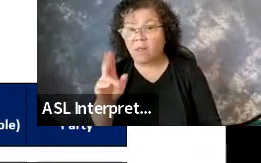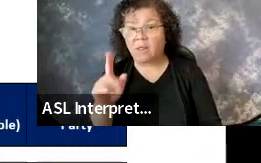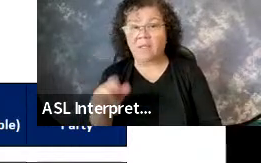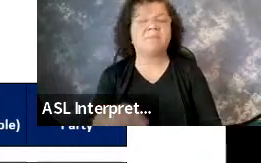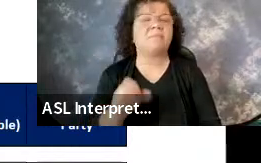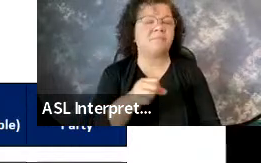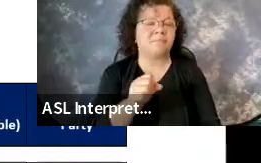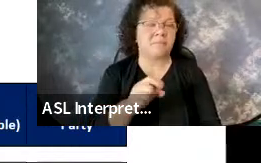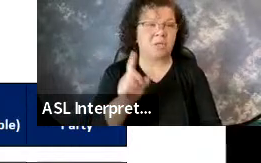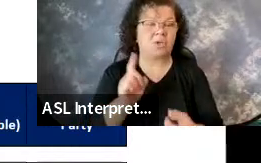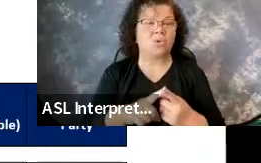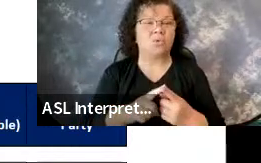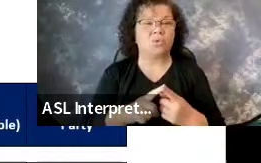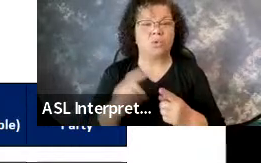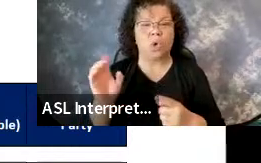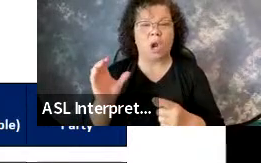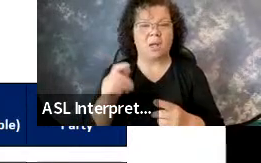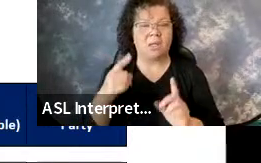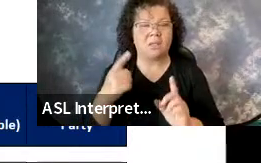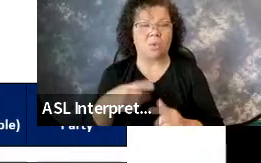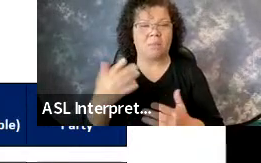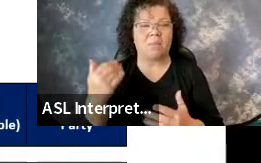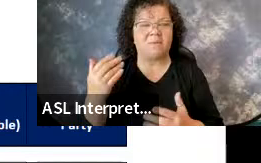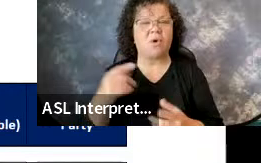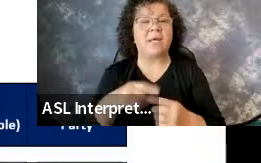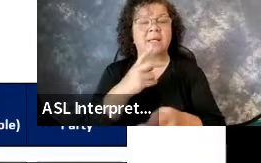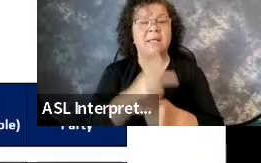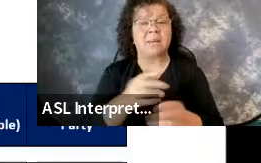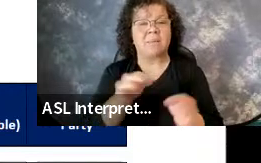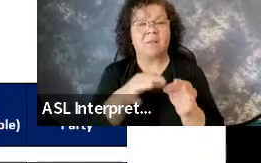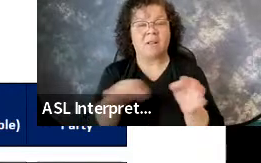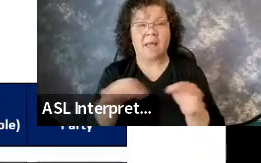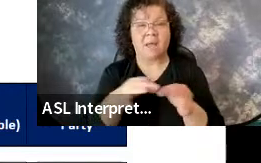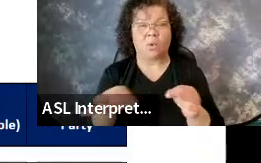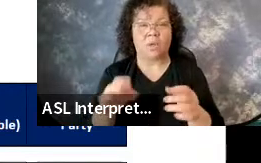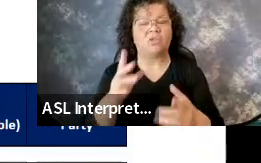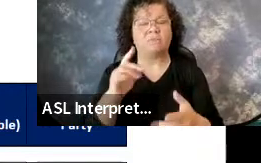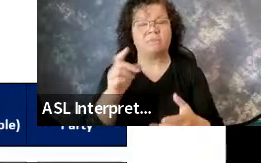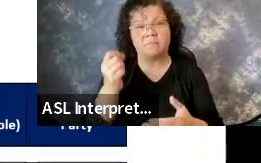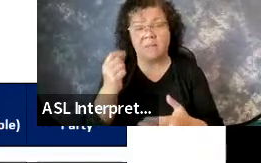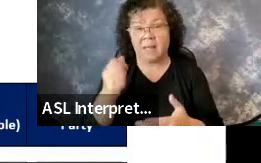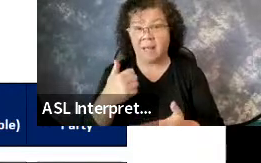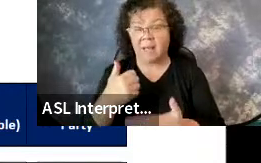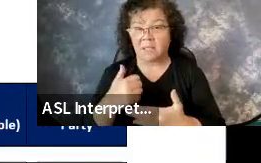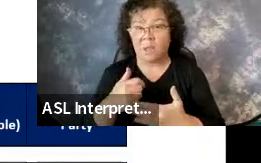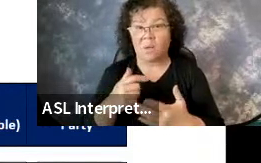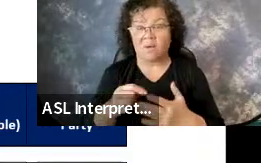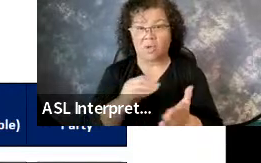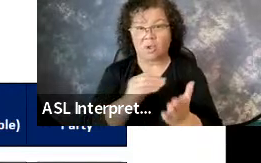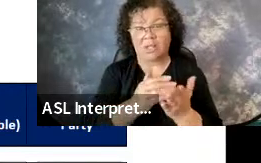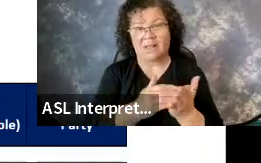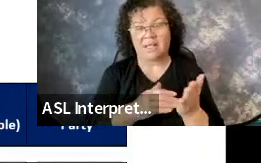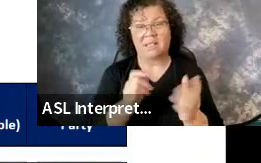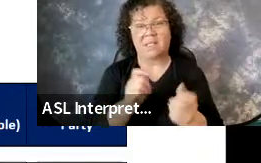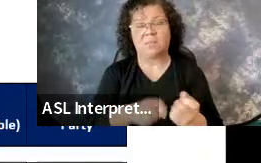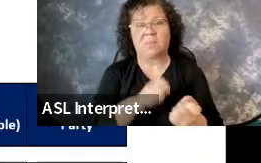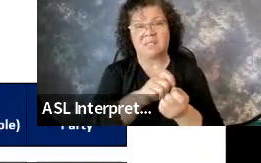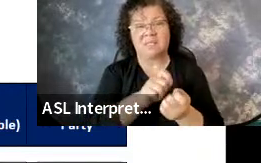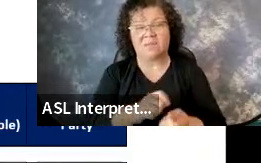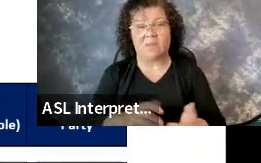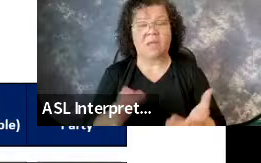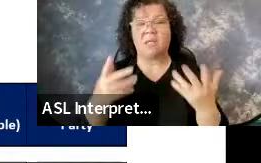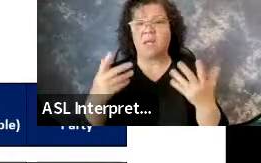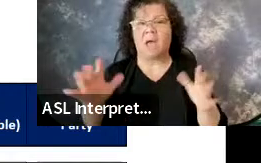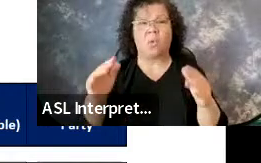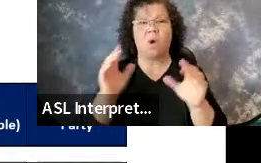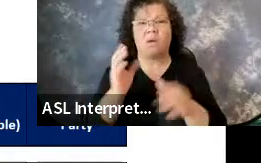to Carly's point earlier, keeping our language, it's helpful to list the specific things we care about, and I also don't want to limit us either.